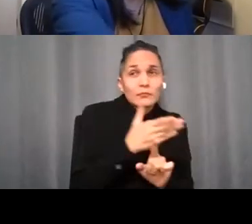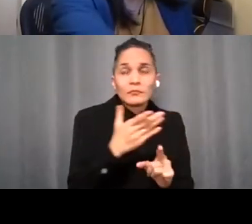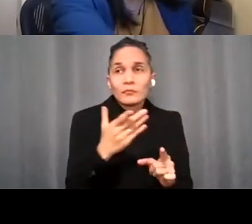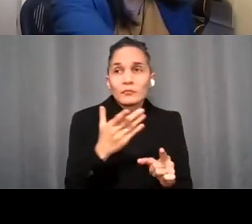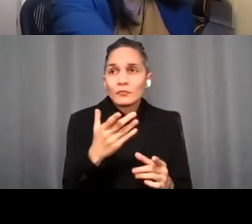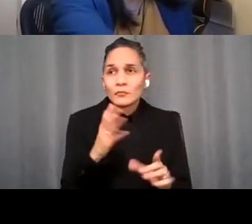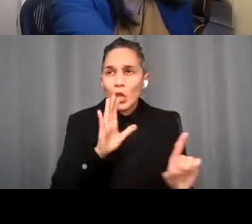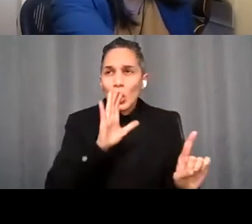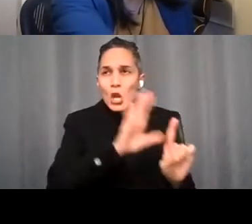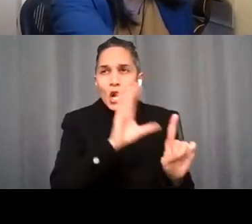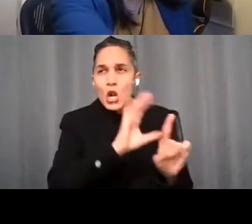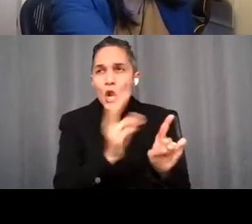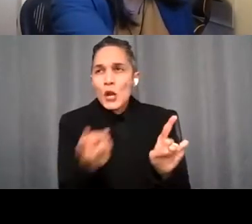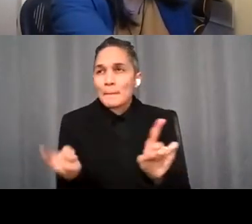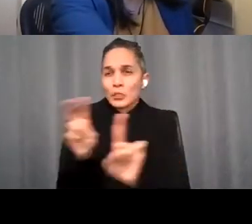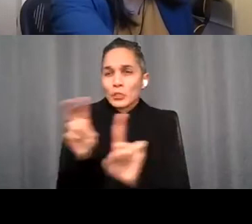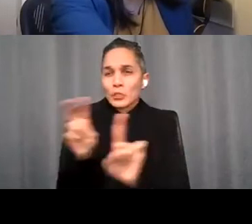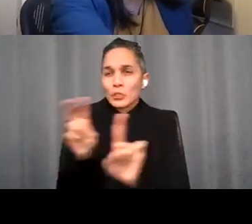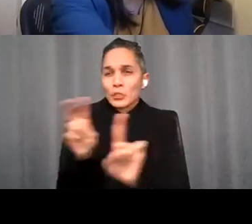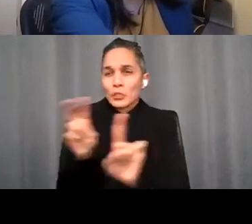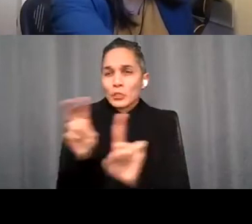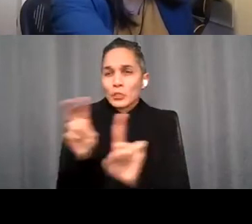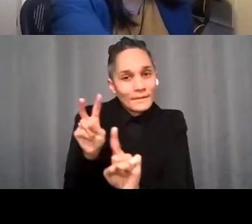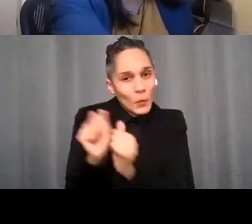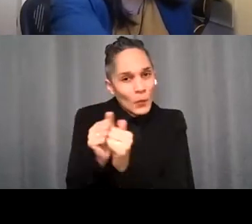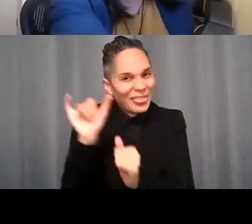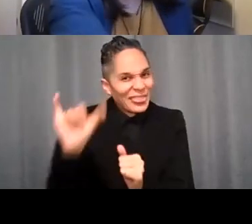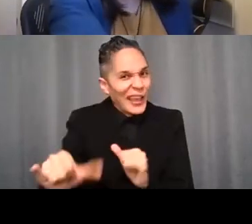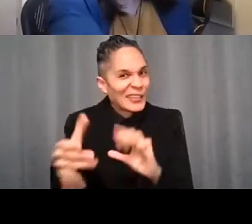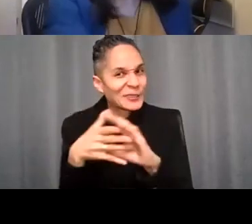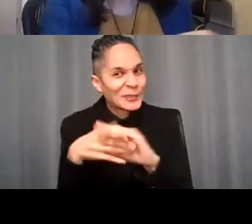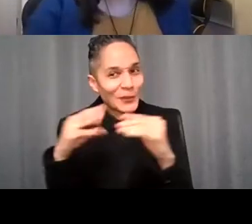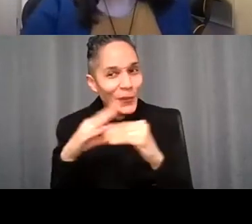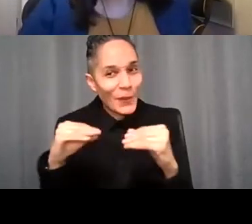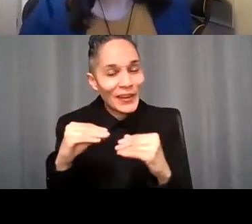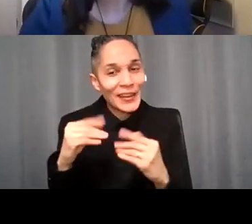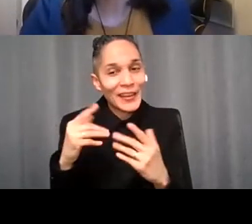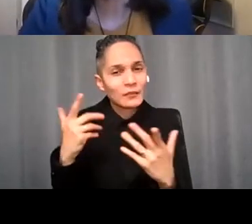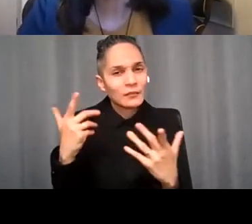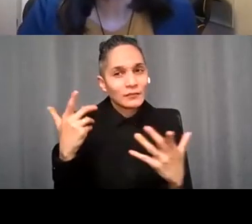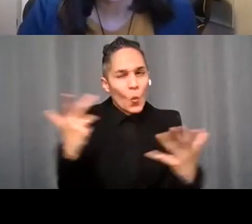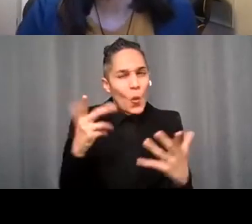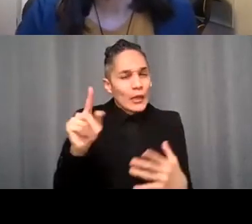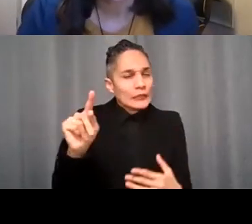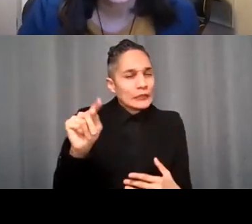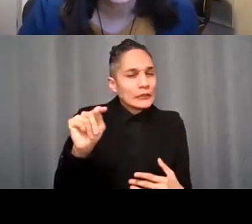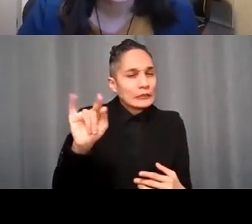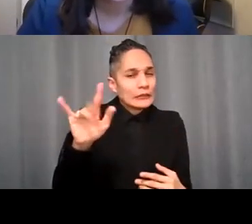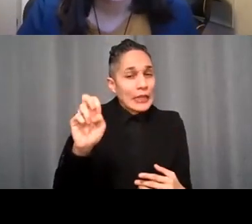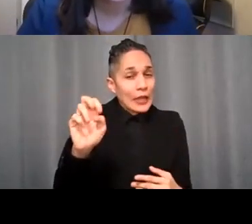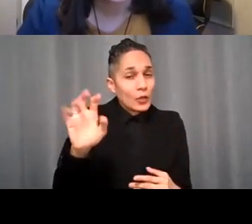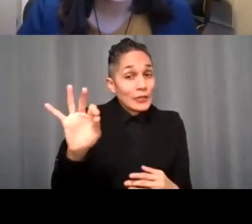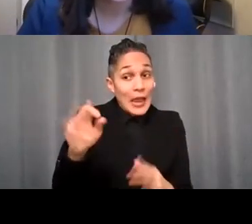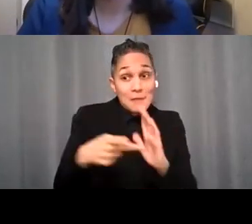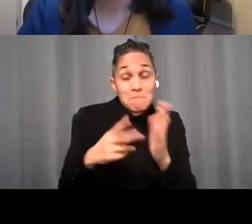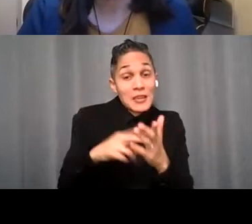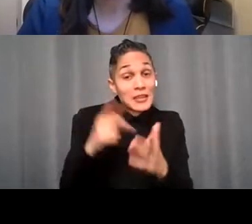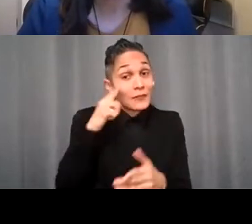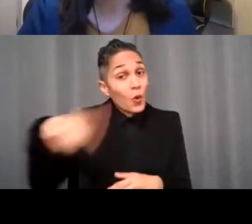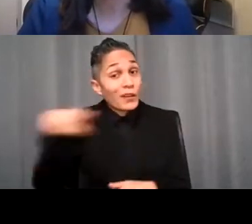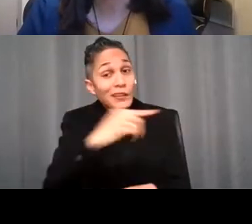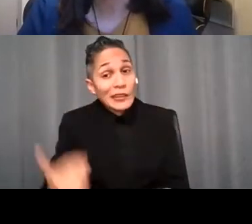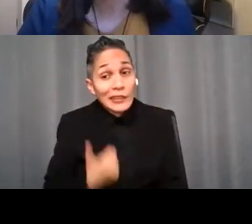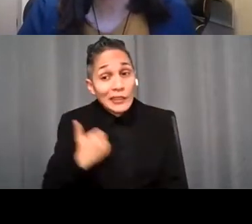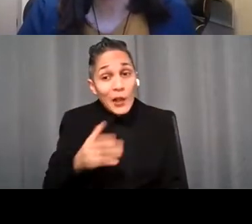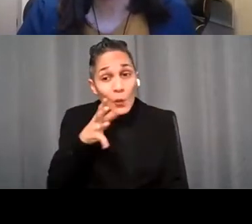what her perspective brings to the story of what Title IX has meant to young women in this